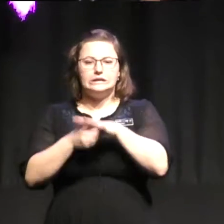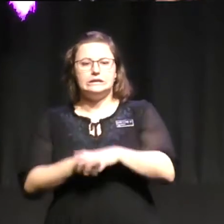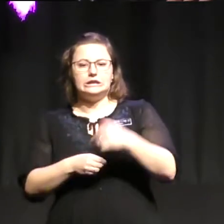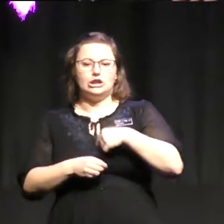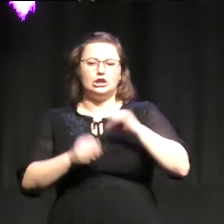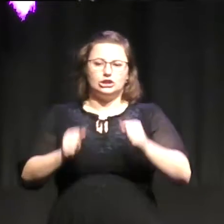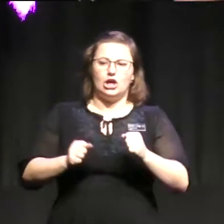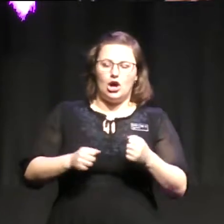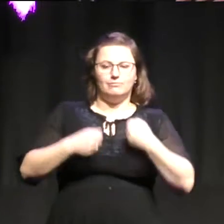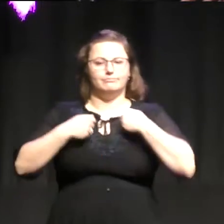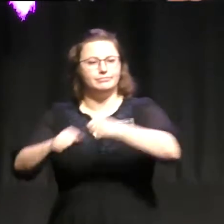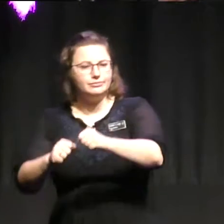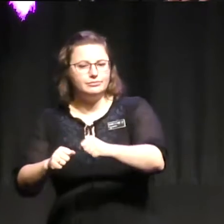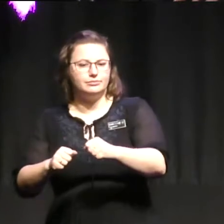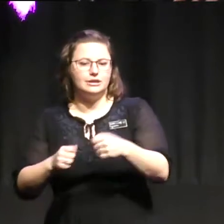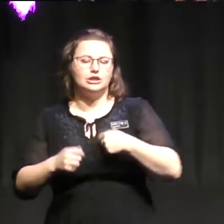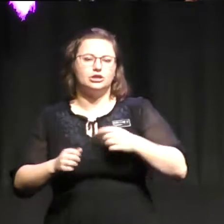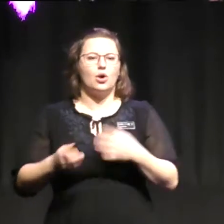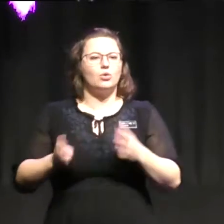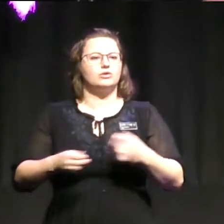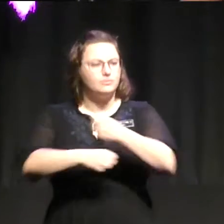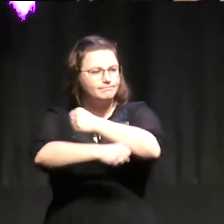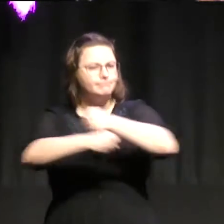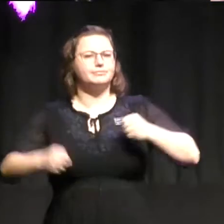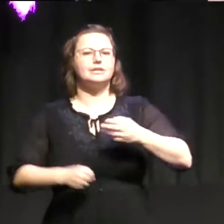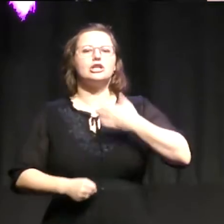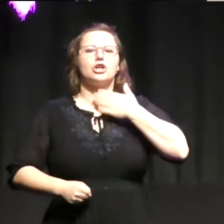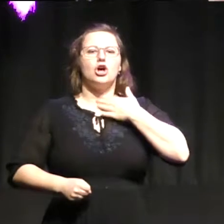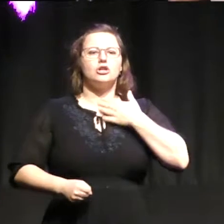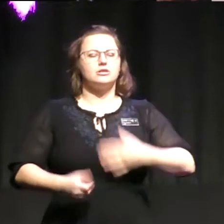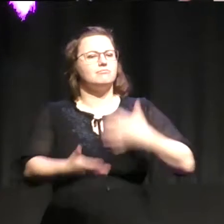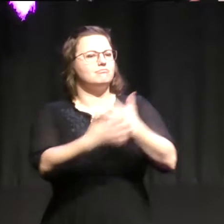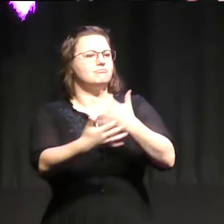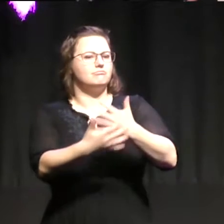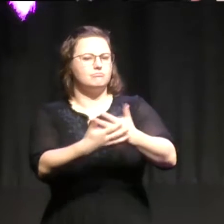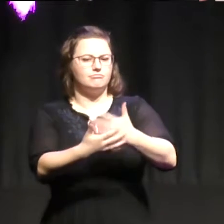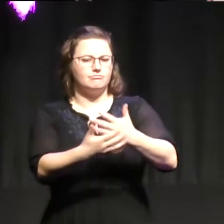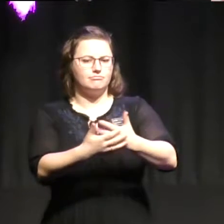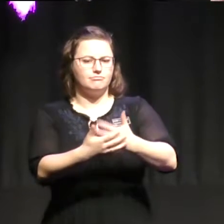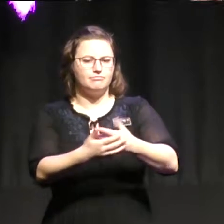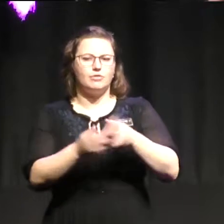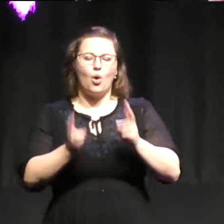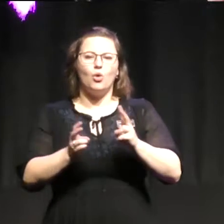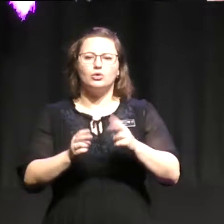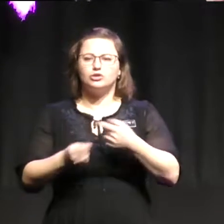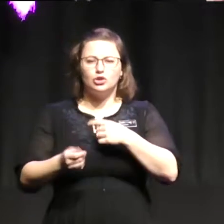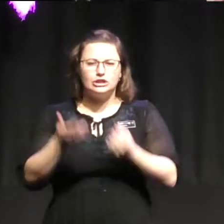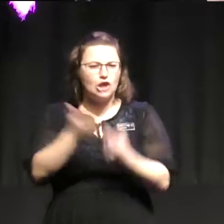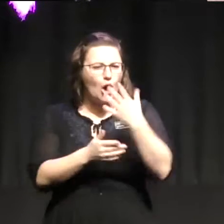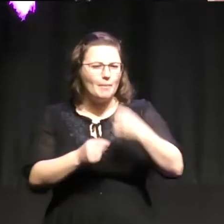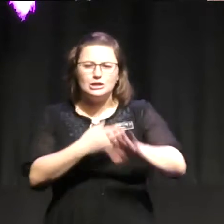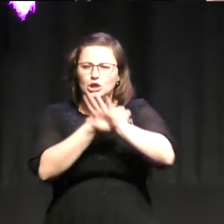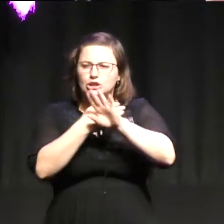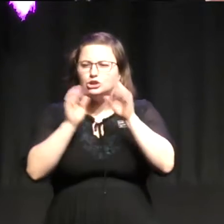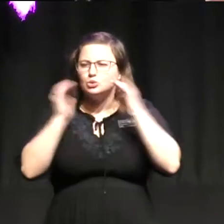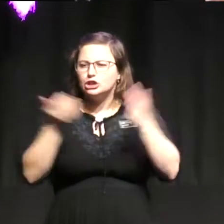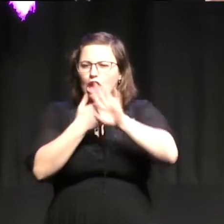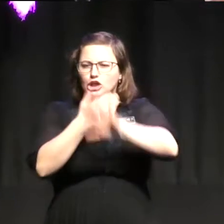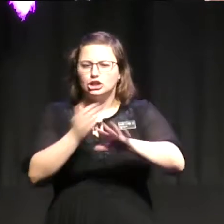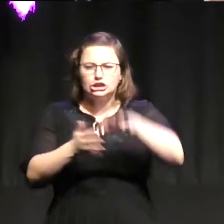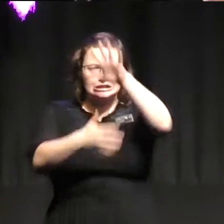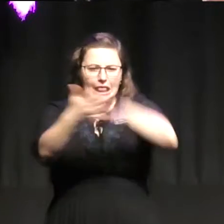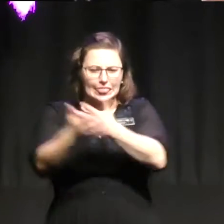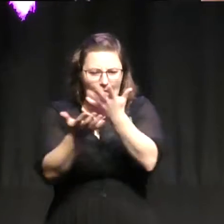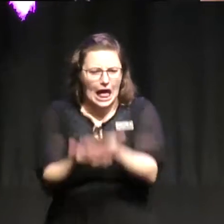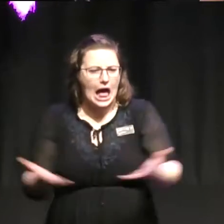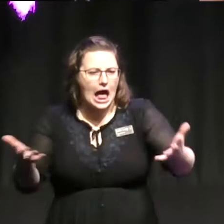actor in the society, to be a voice in the society, and the pressure for social safety nets and the social dialogue. How do you, if